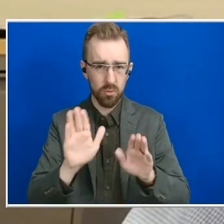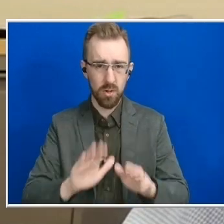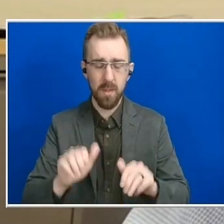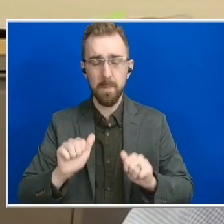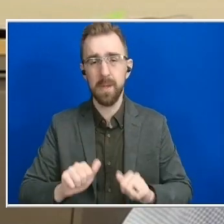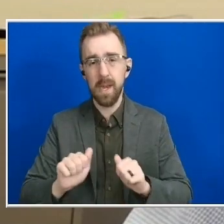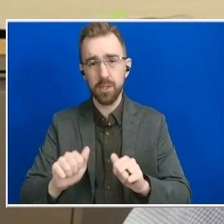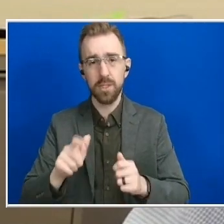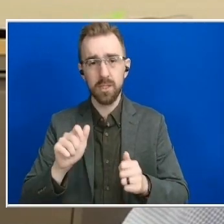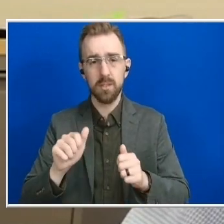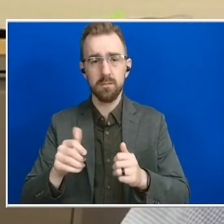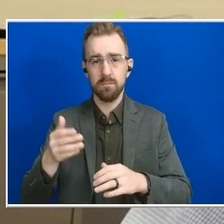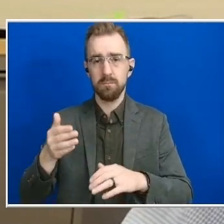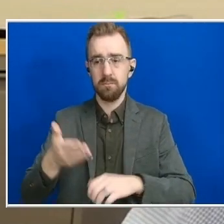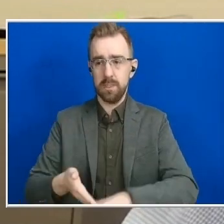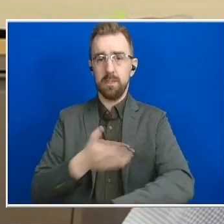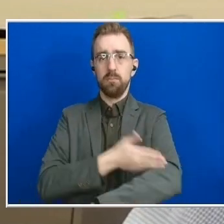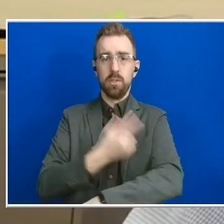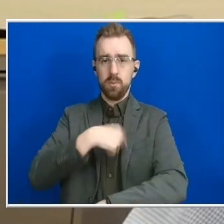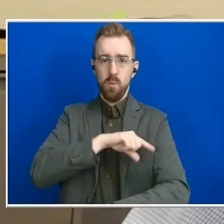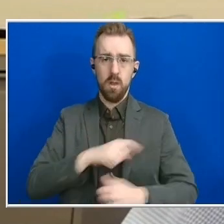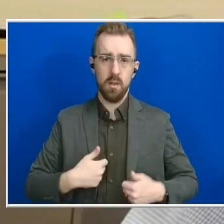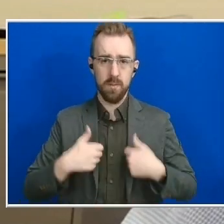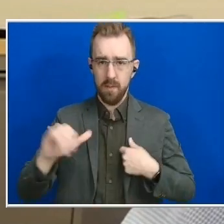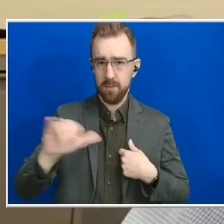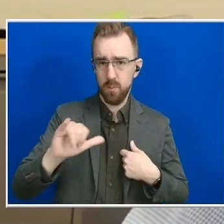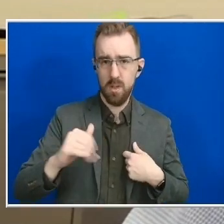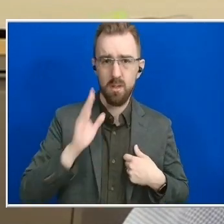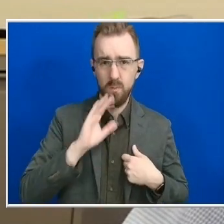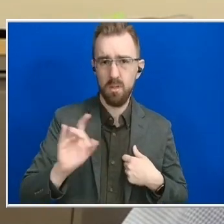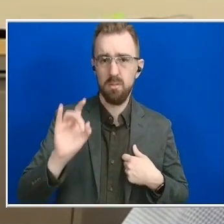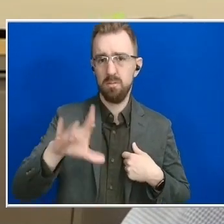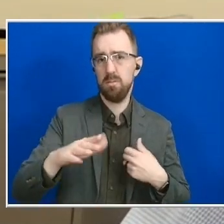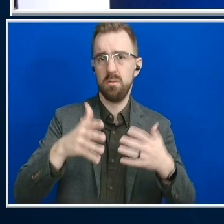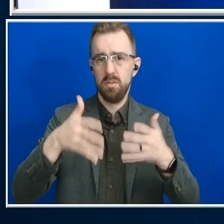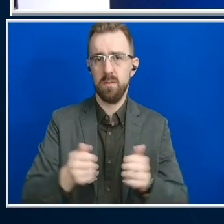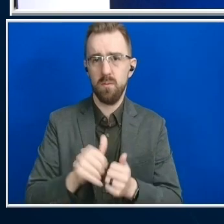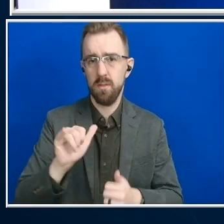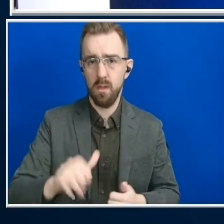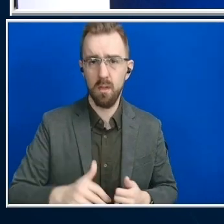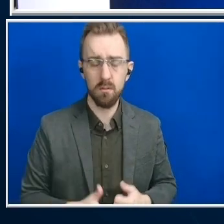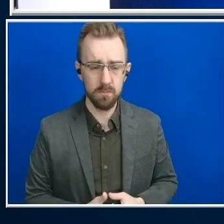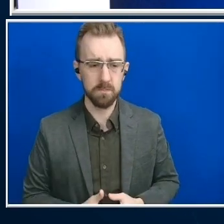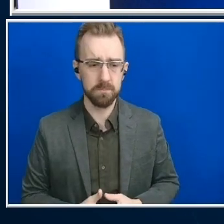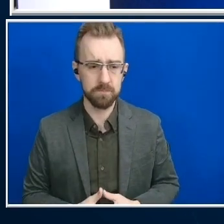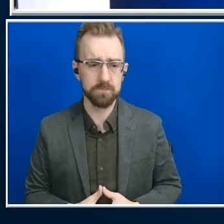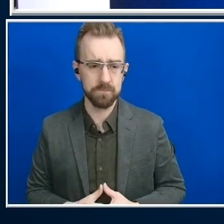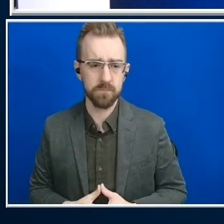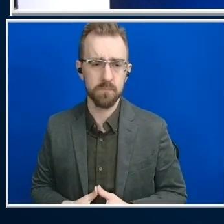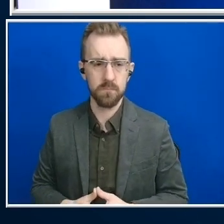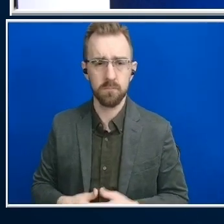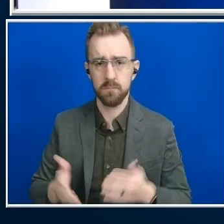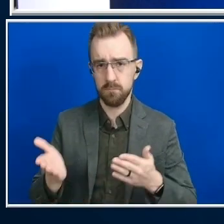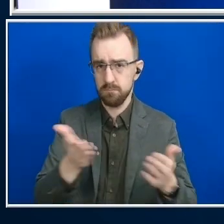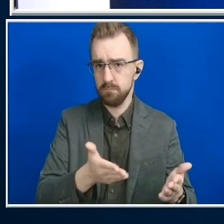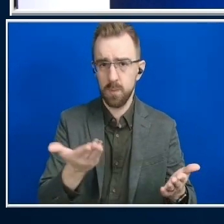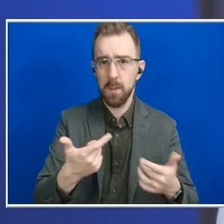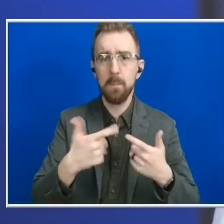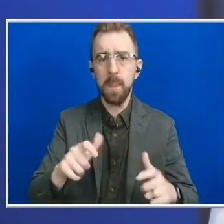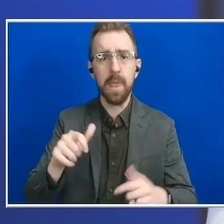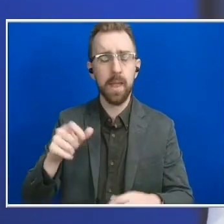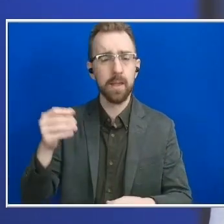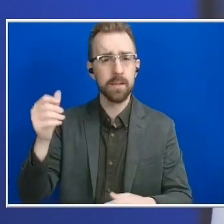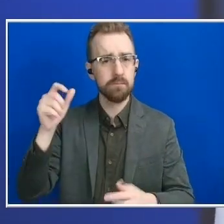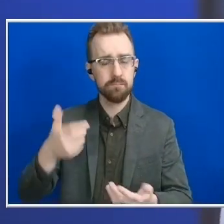significantly improve the quality of your life. I think that's what I'll leave folks with. Dr. Ebersol, what's the big takeaway today? Yeah, I